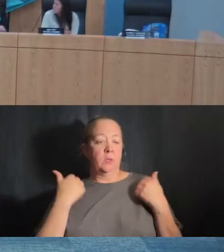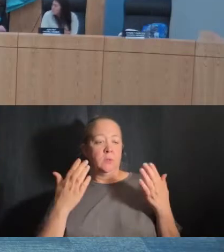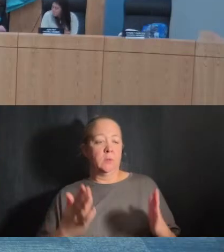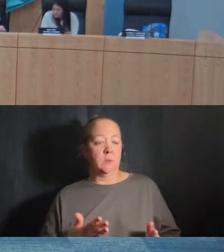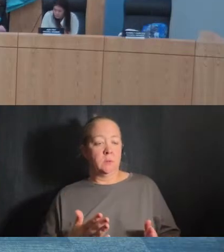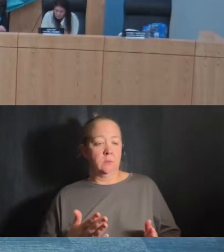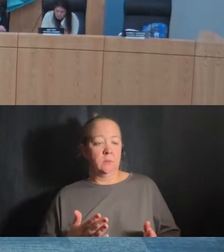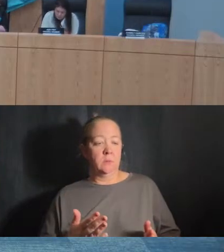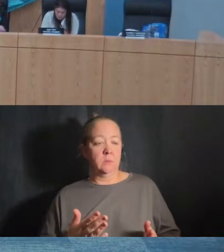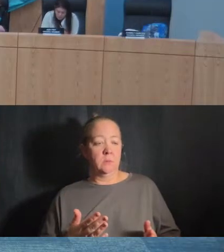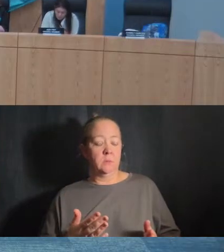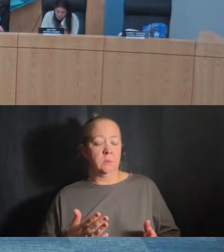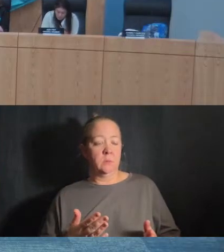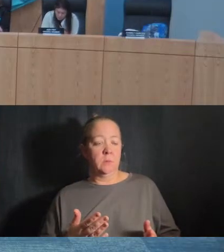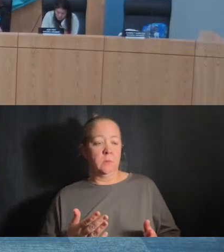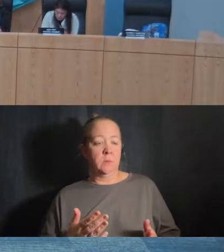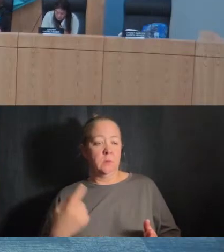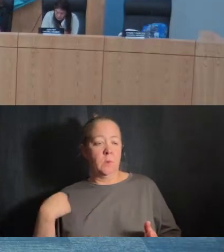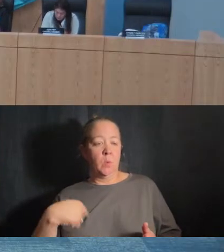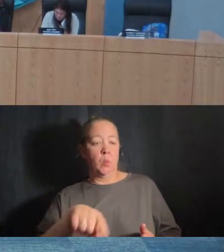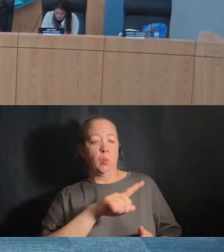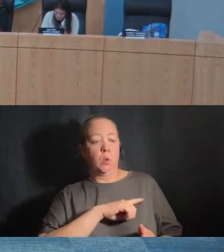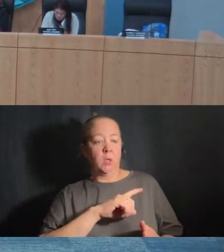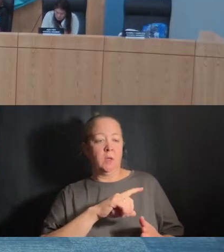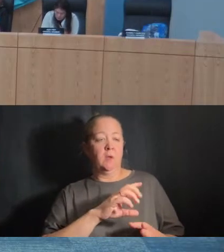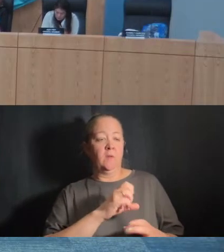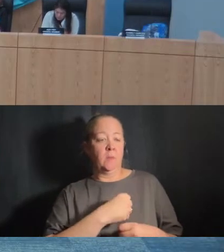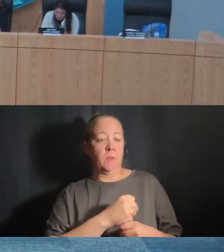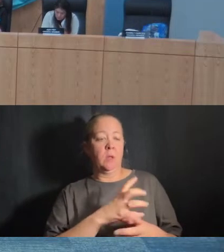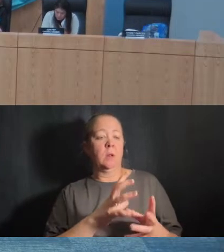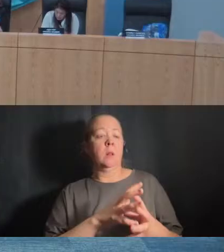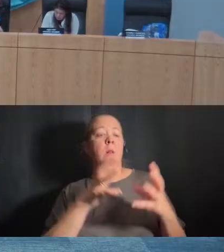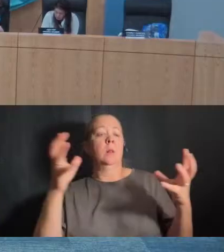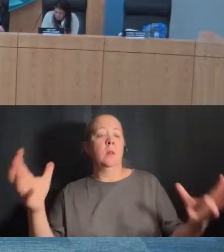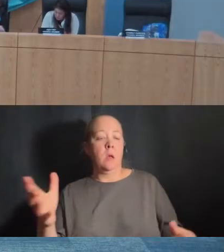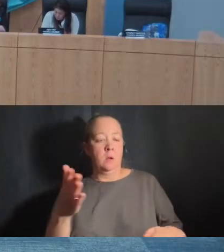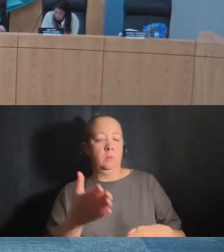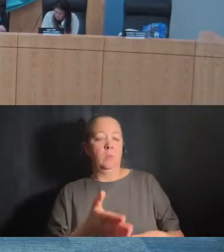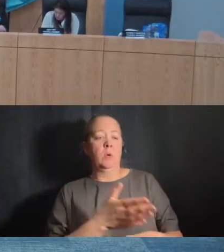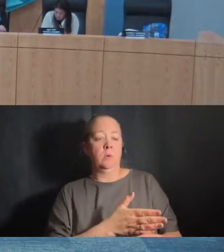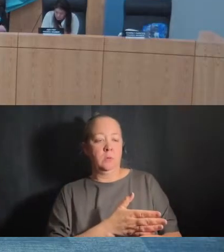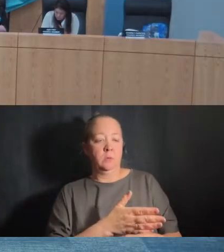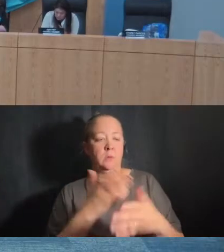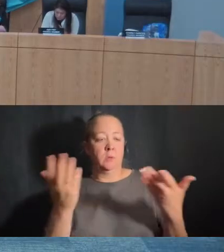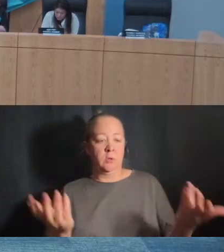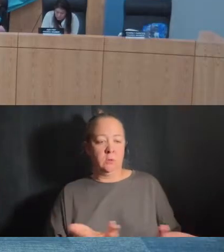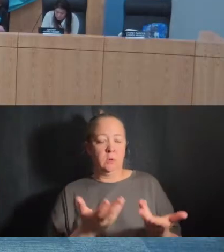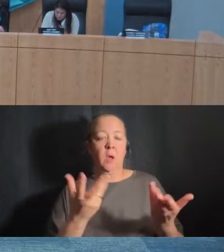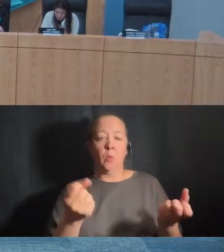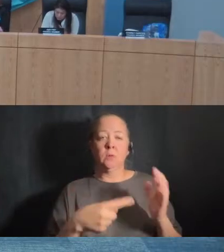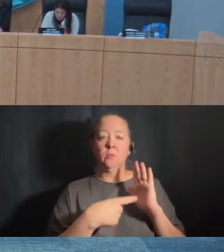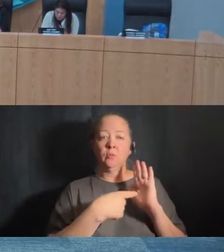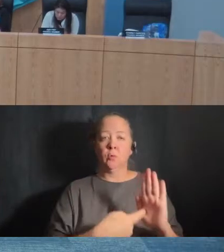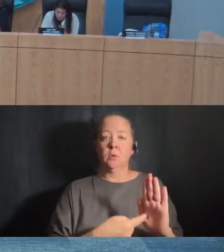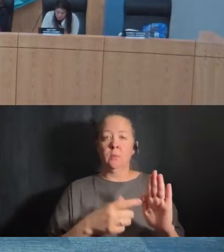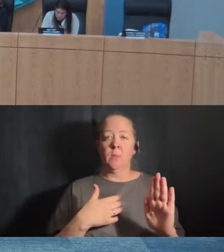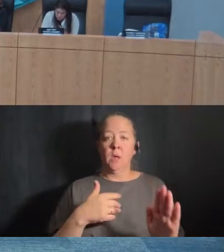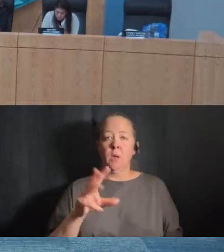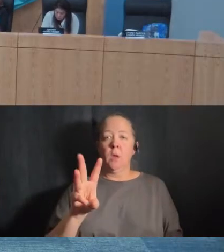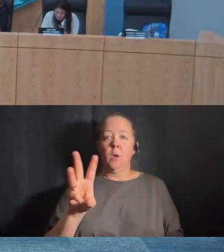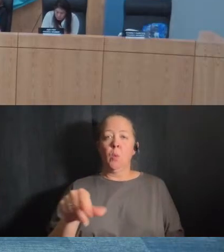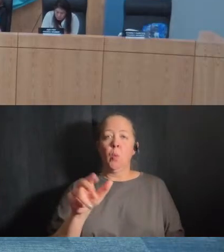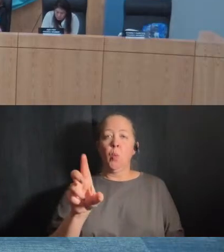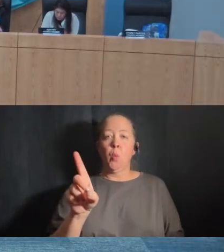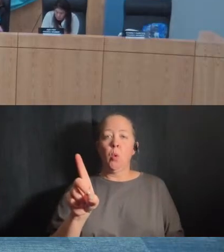a lot of progress here. I want to present that to my Ward 1 residents and get their